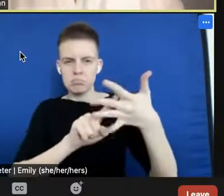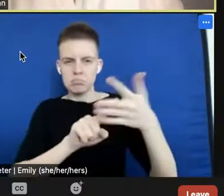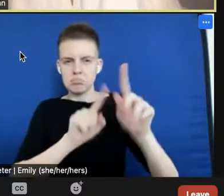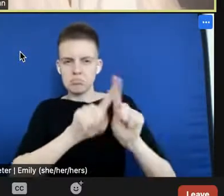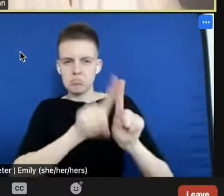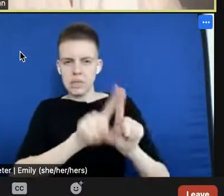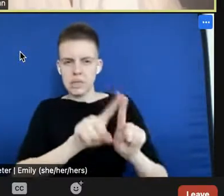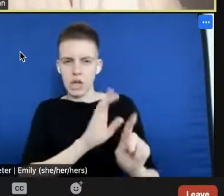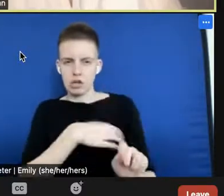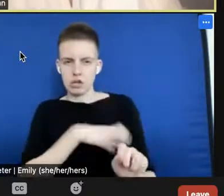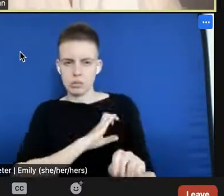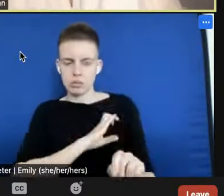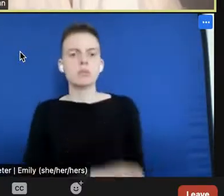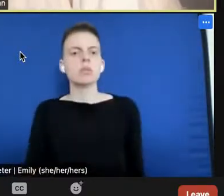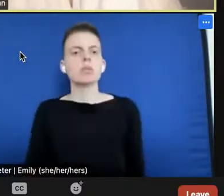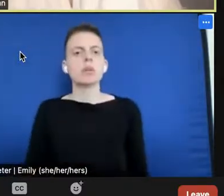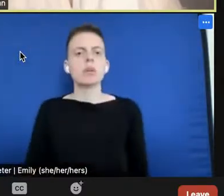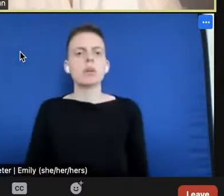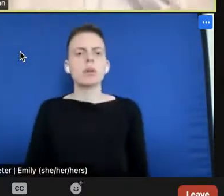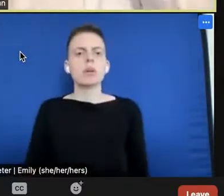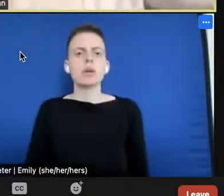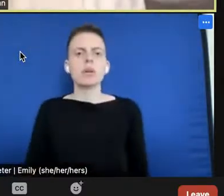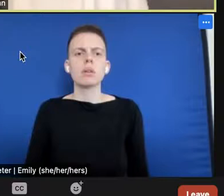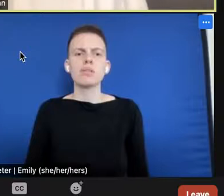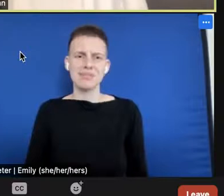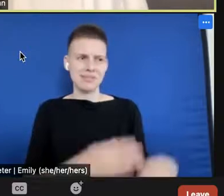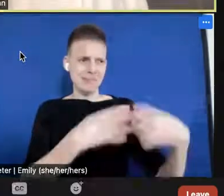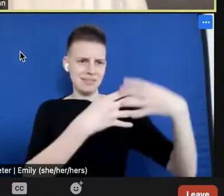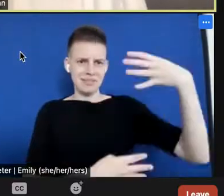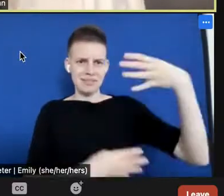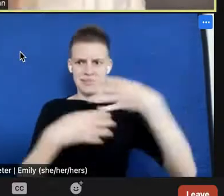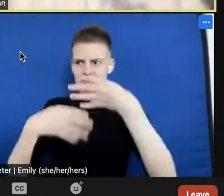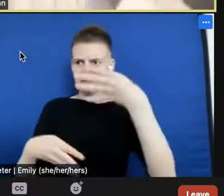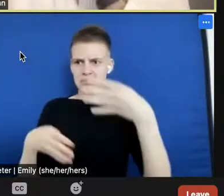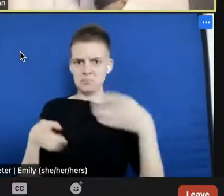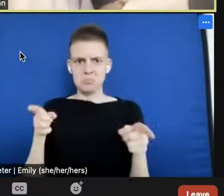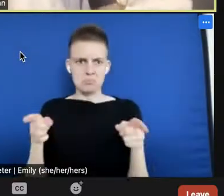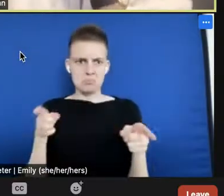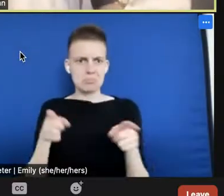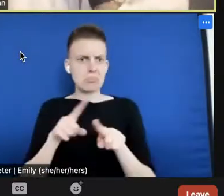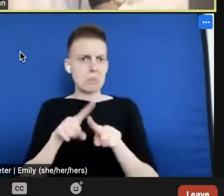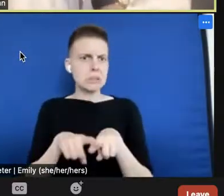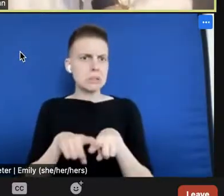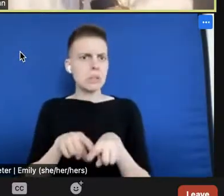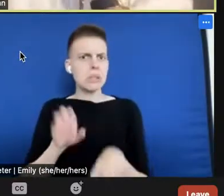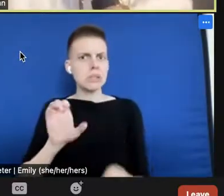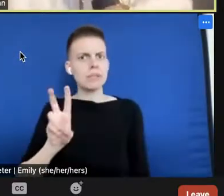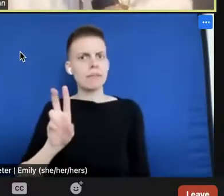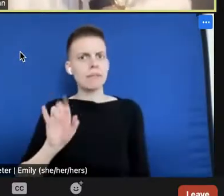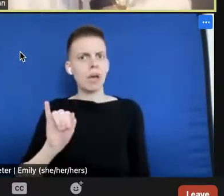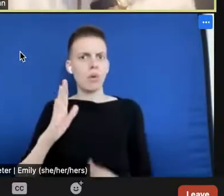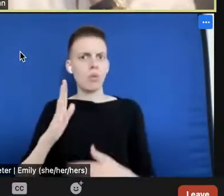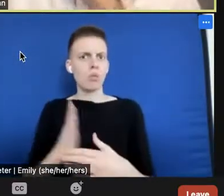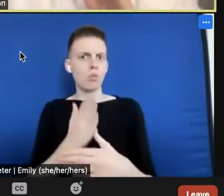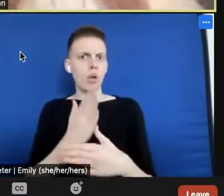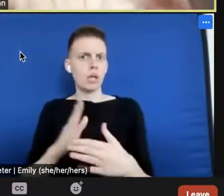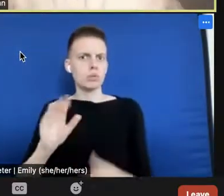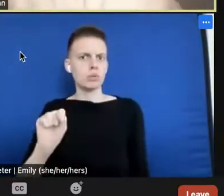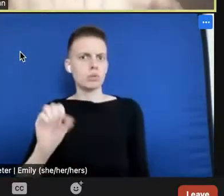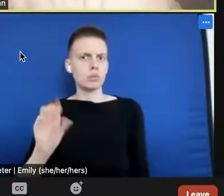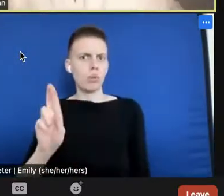So where are we then? For a child with CVI, either of these descriptions could be true based on their CVI range phase. right?